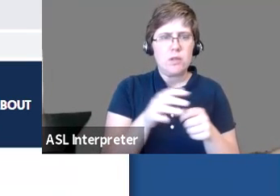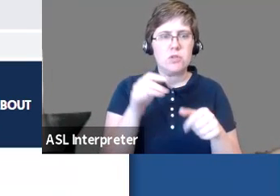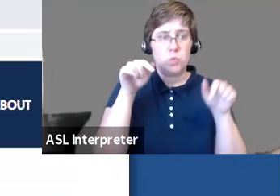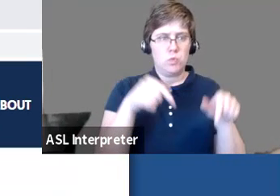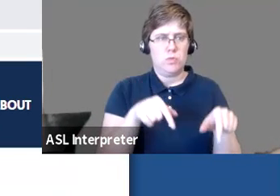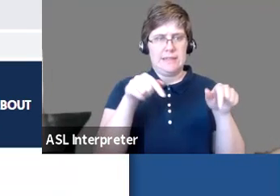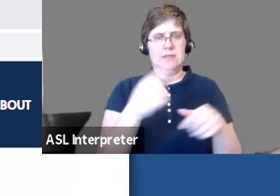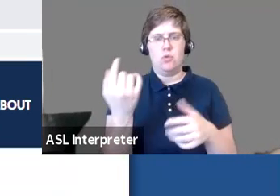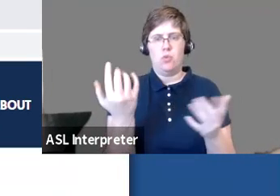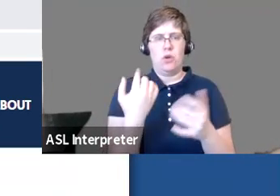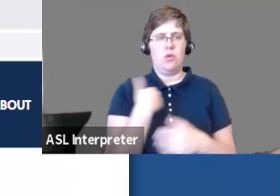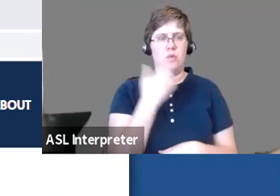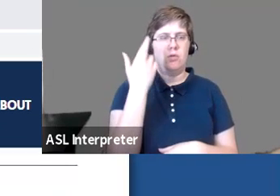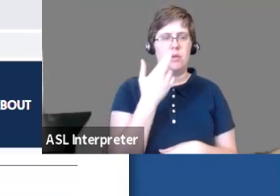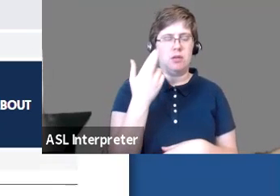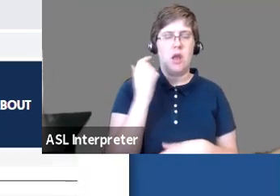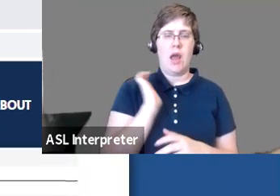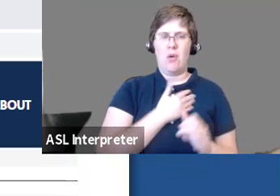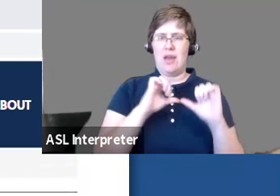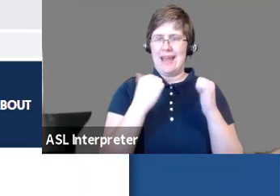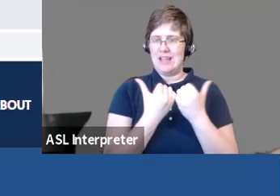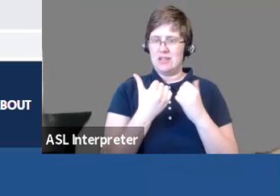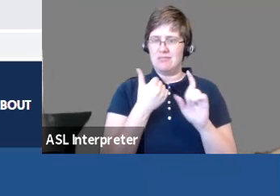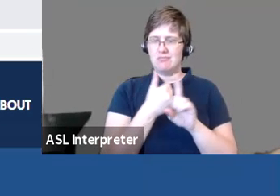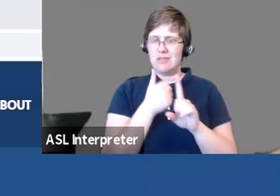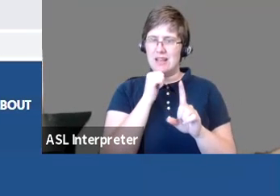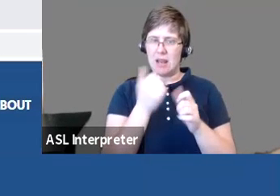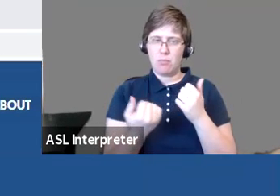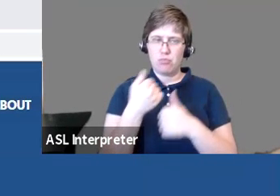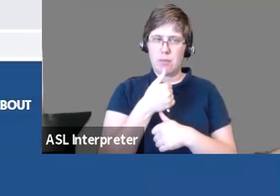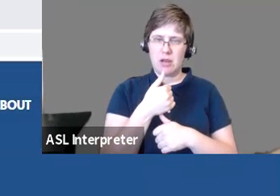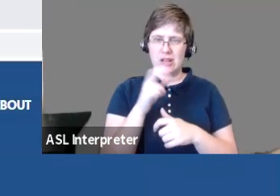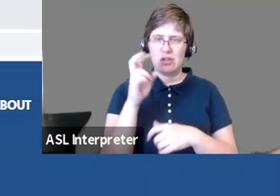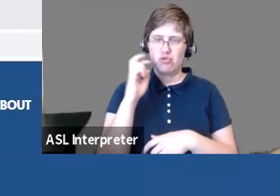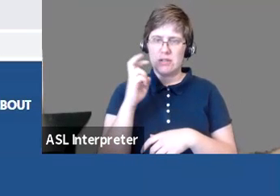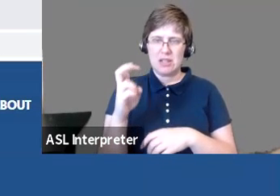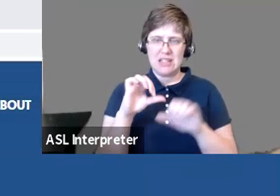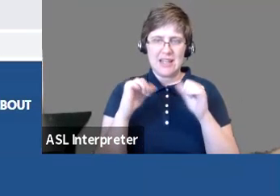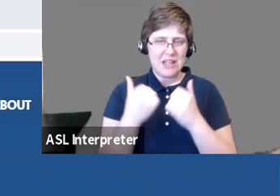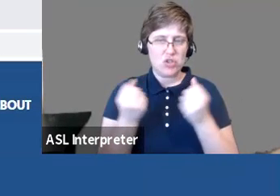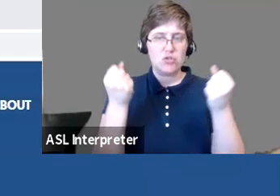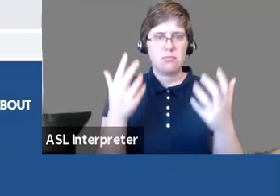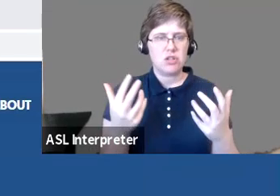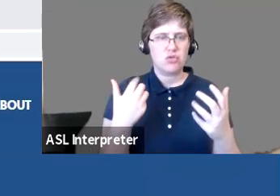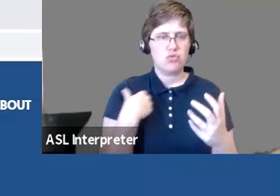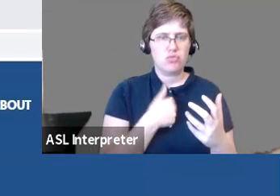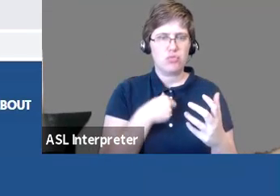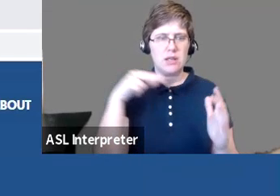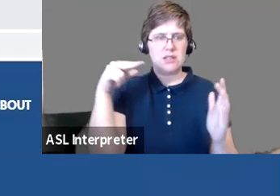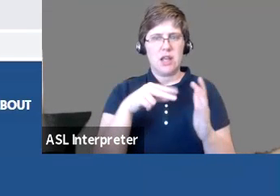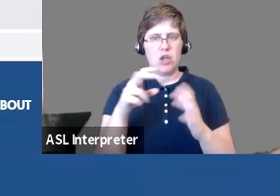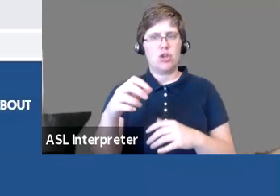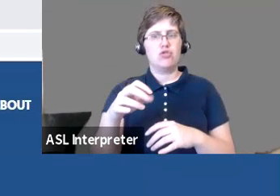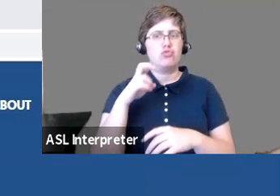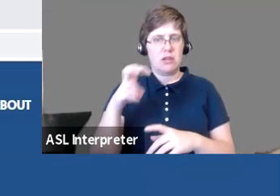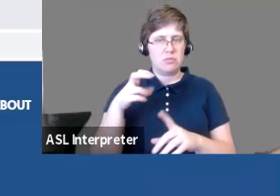you know, we realize that, you know, our agency is not primarily a transportation agency as much as we view transportation as beneficial